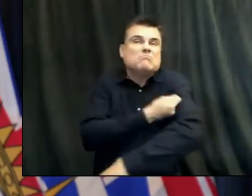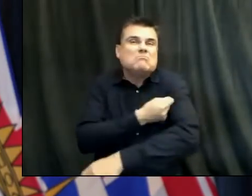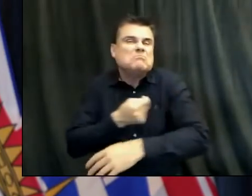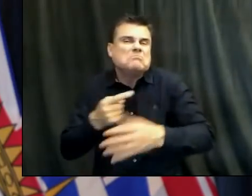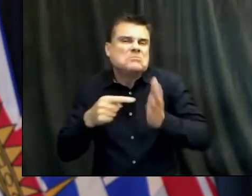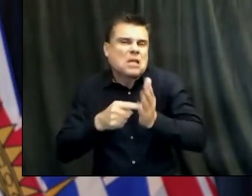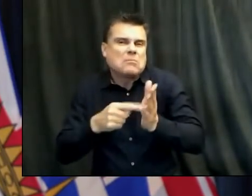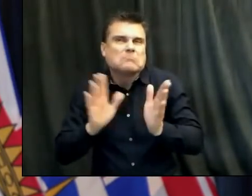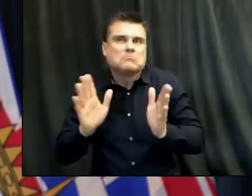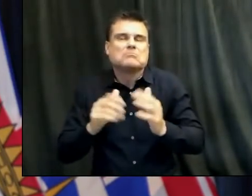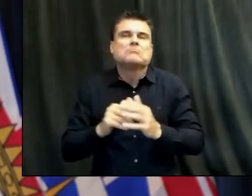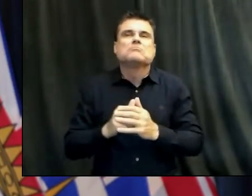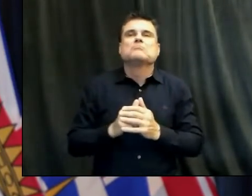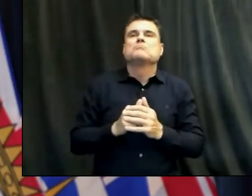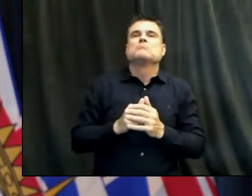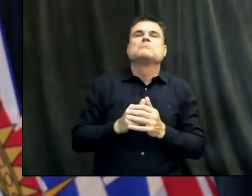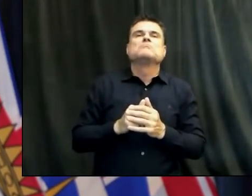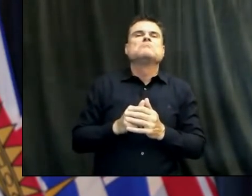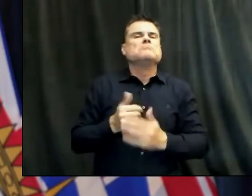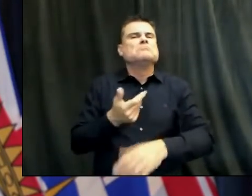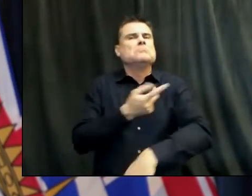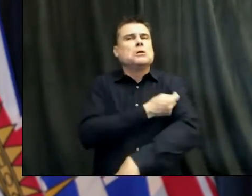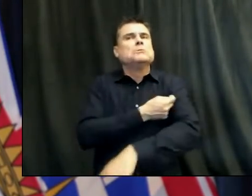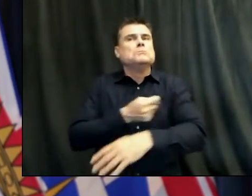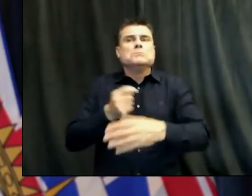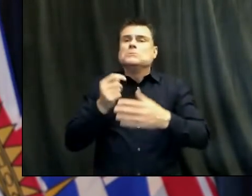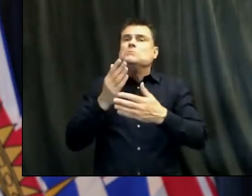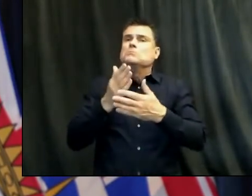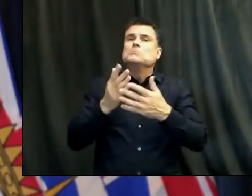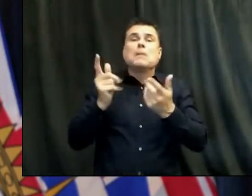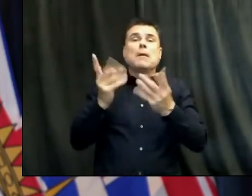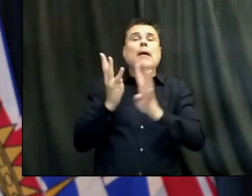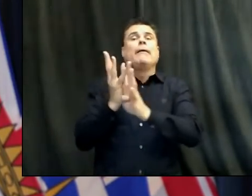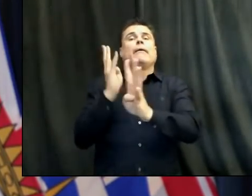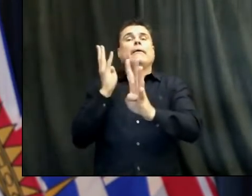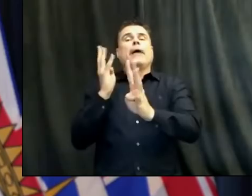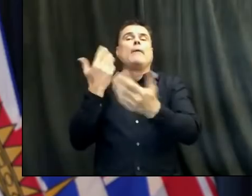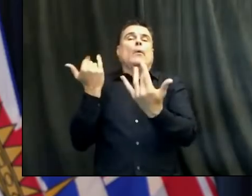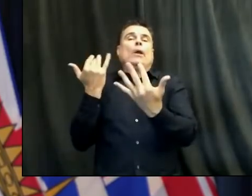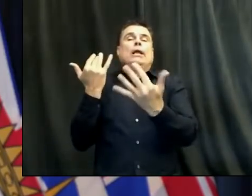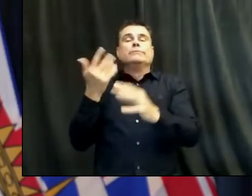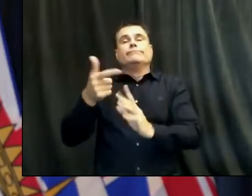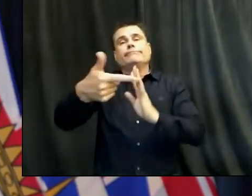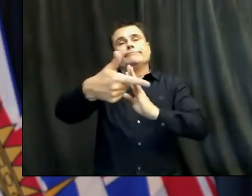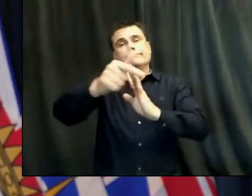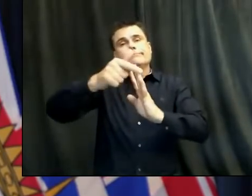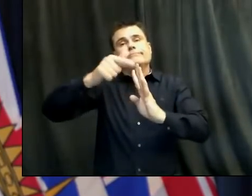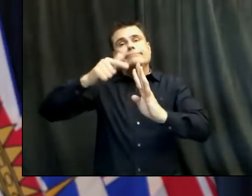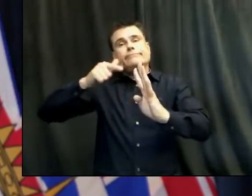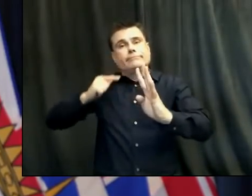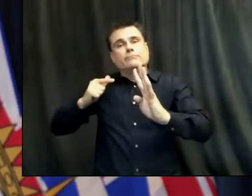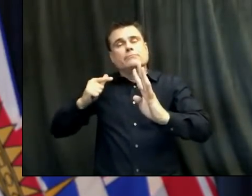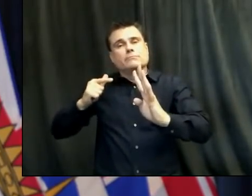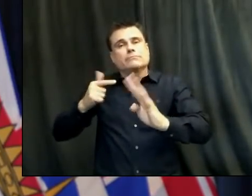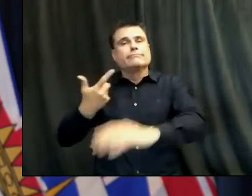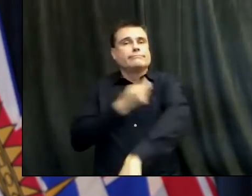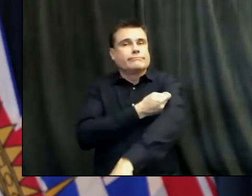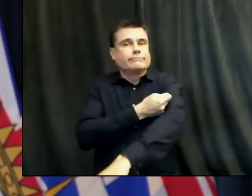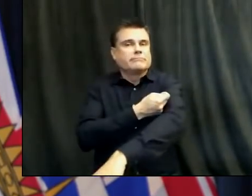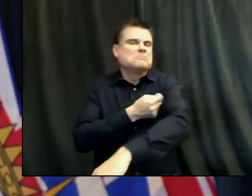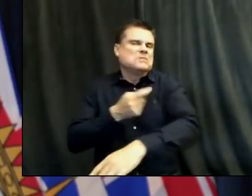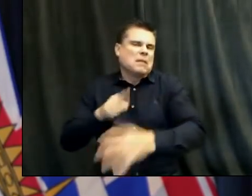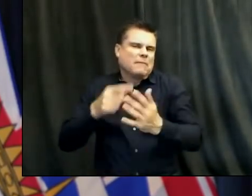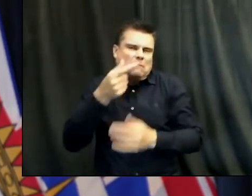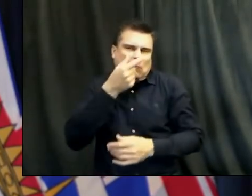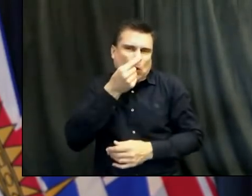for ensuring that safety. And every lot has to be approved. So there are delays that can happen at many different levels. And we see this every